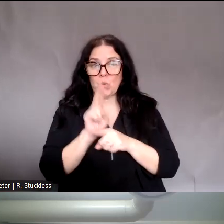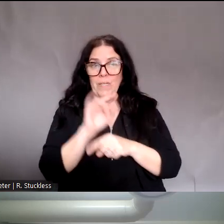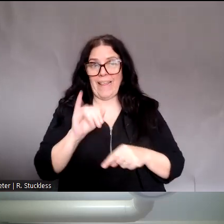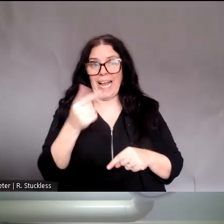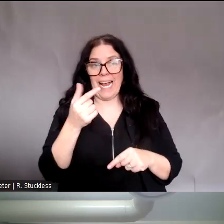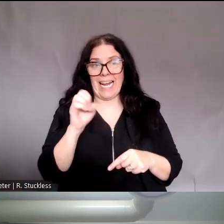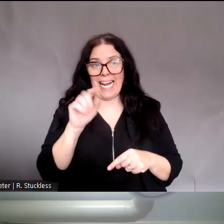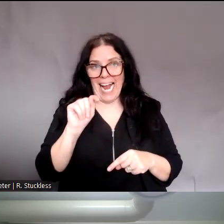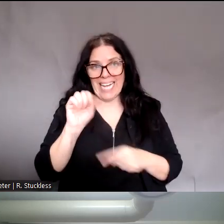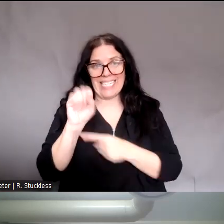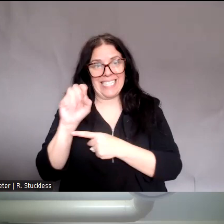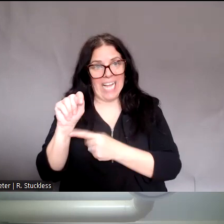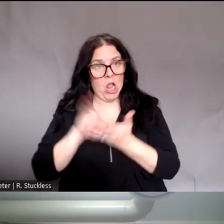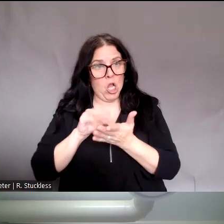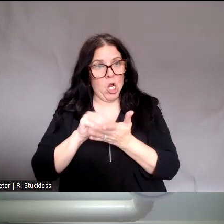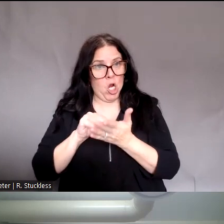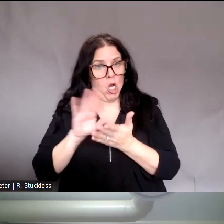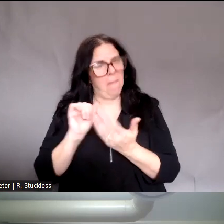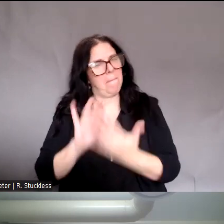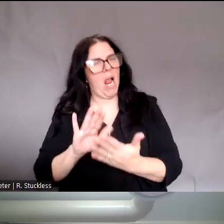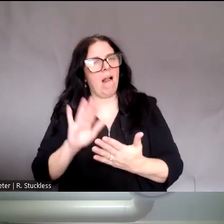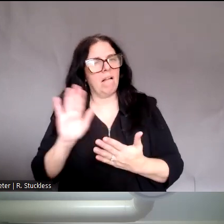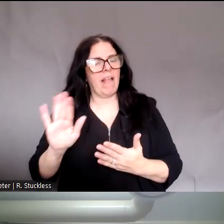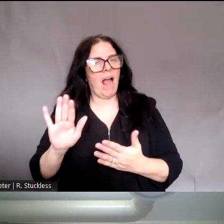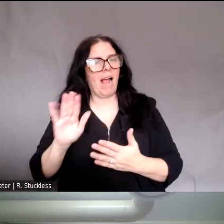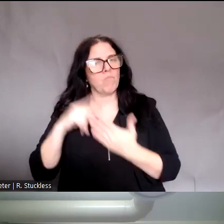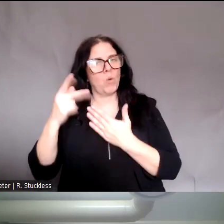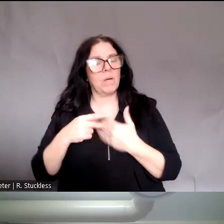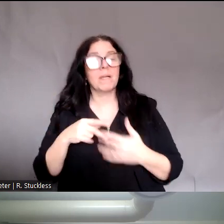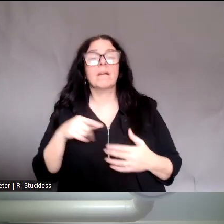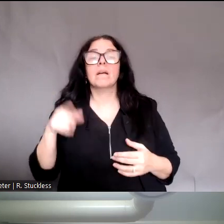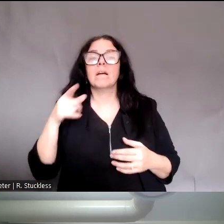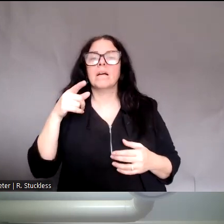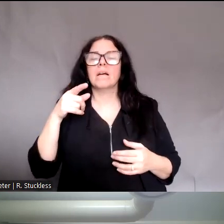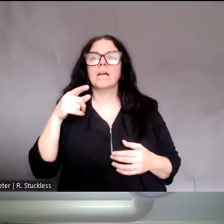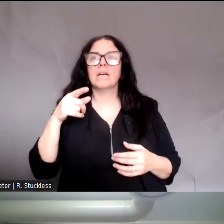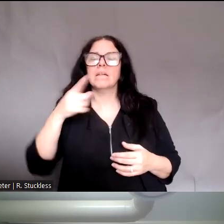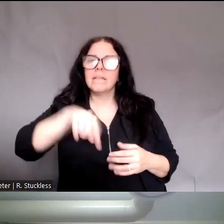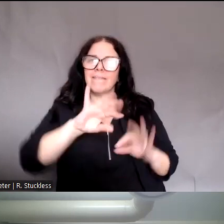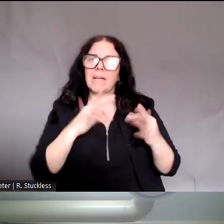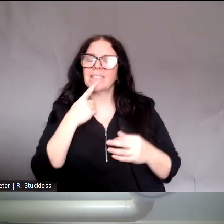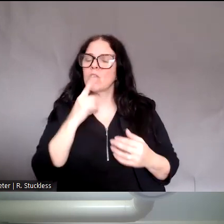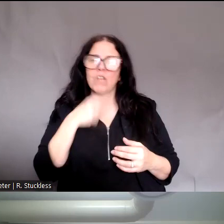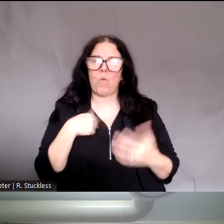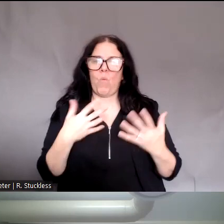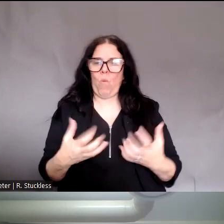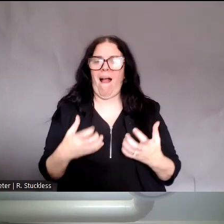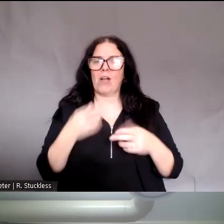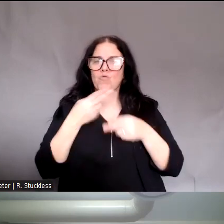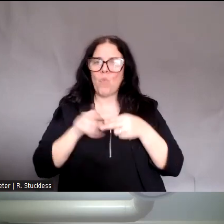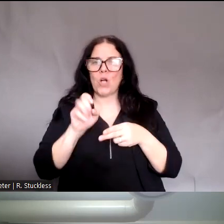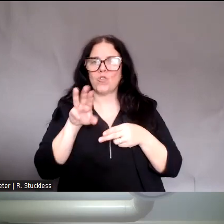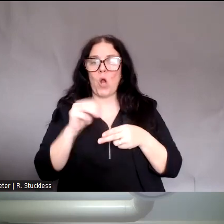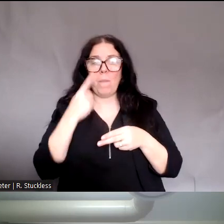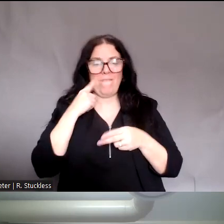Learn model, what they were telling us was that they were looking for short-term programming that was specifically geared to employment, so that when their